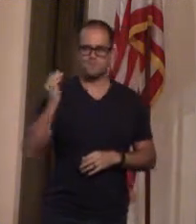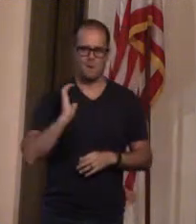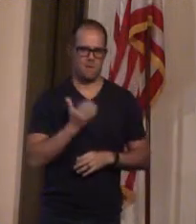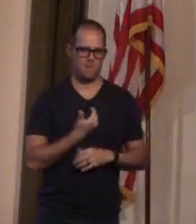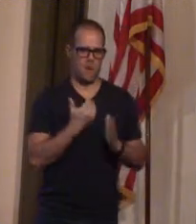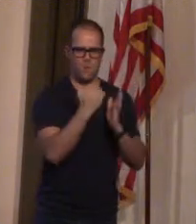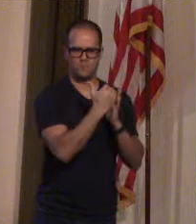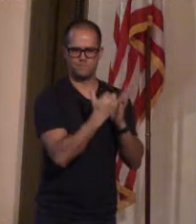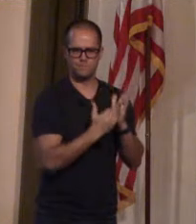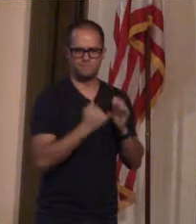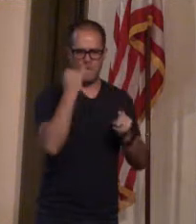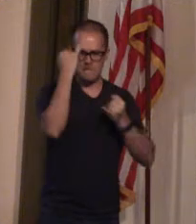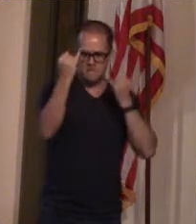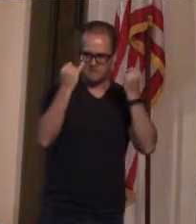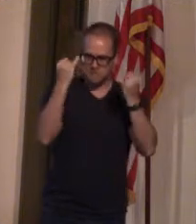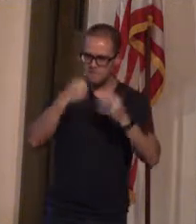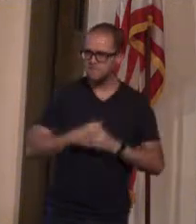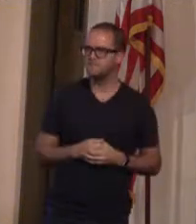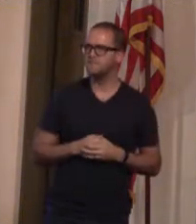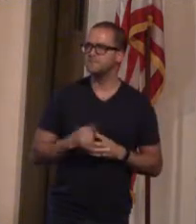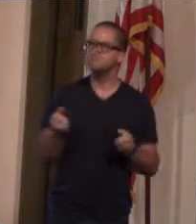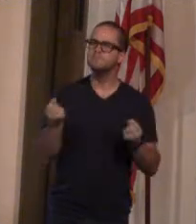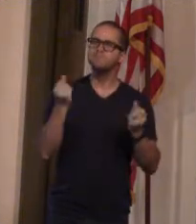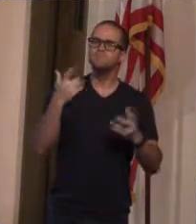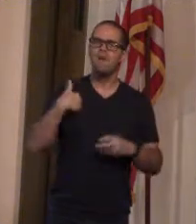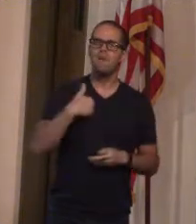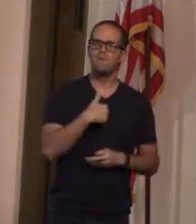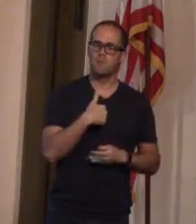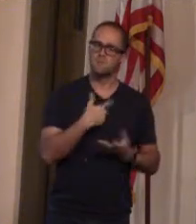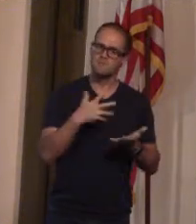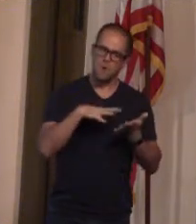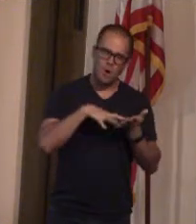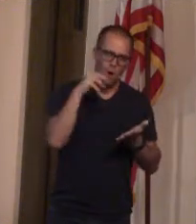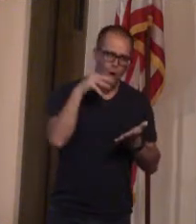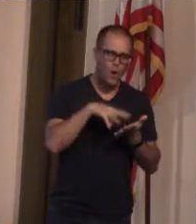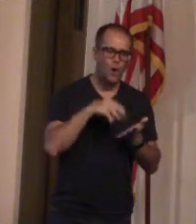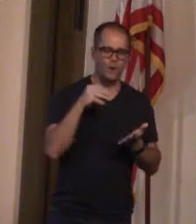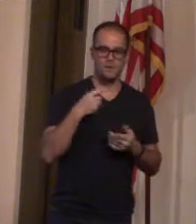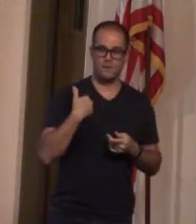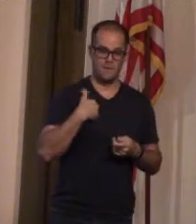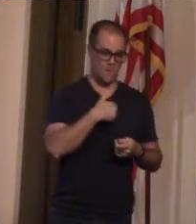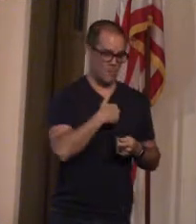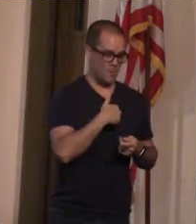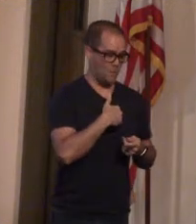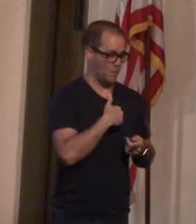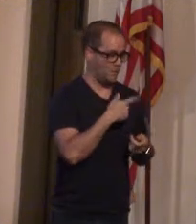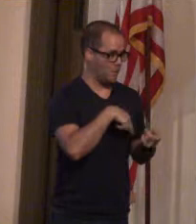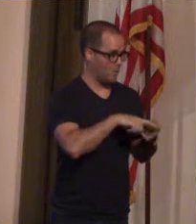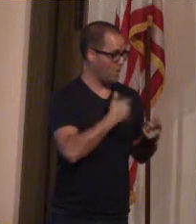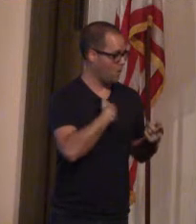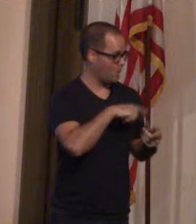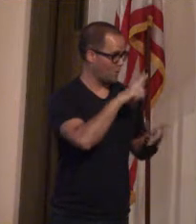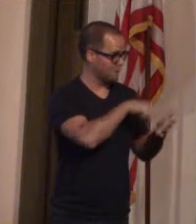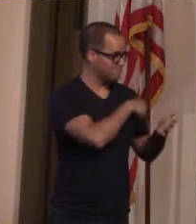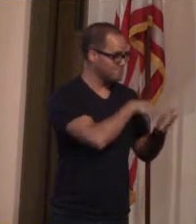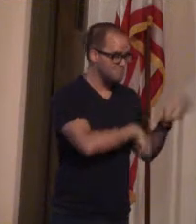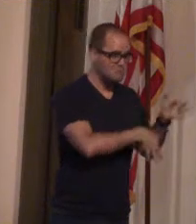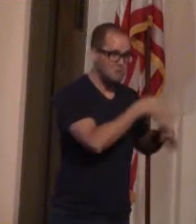your own spirituality within this framework or outside of this framework.